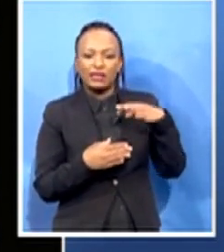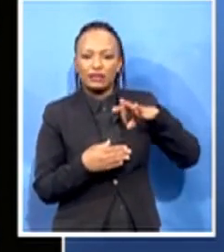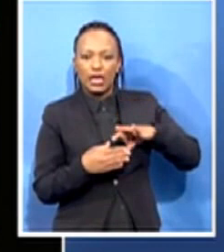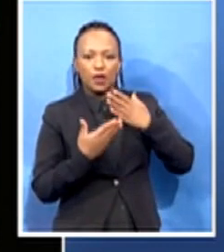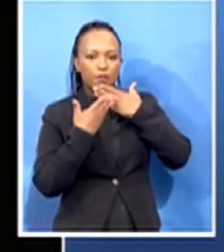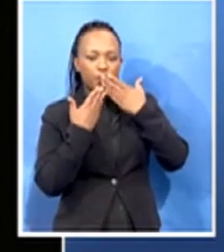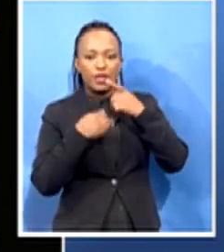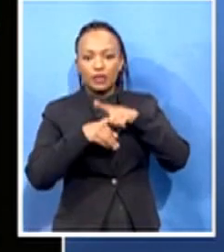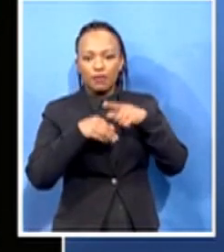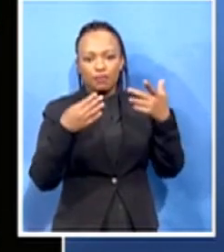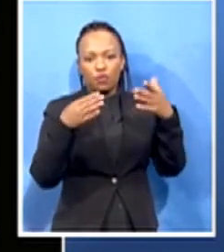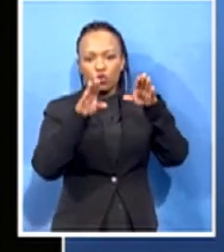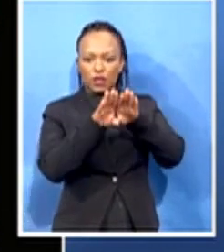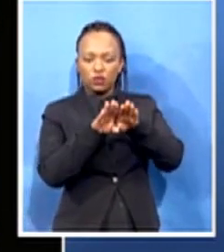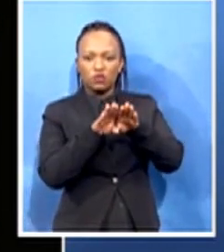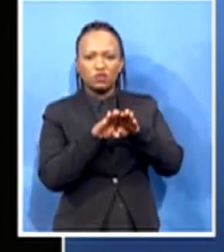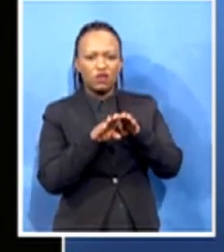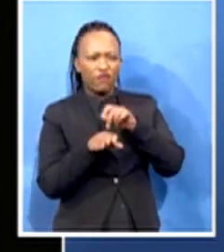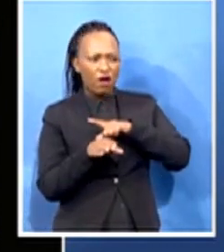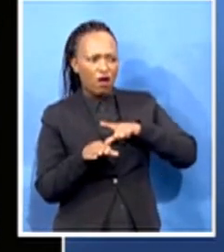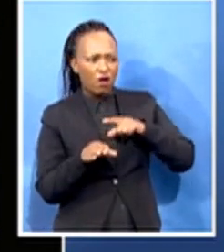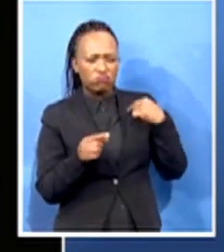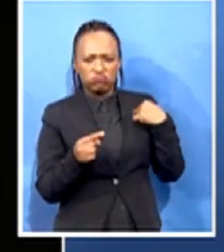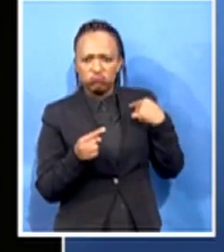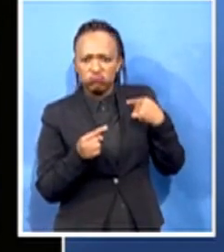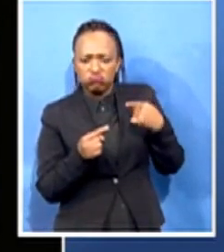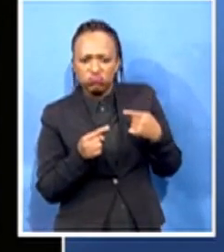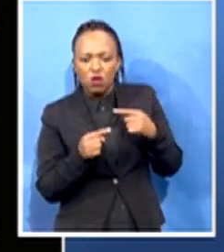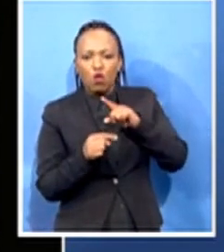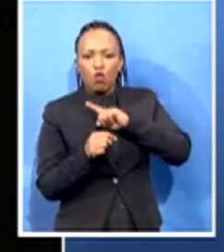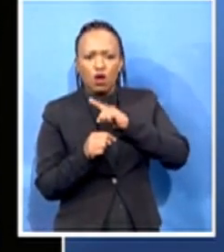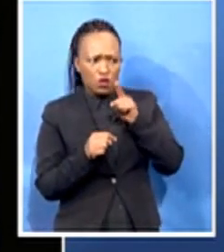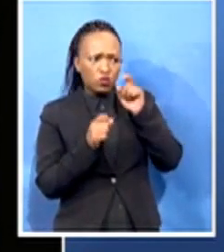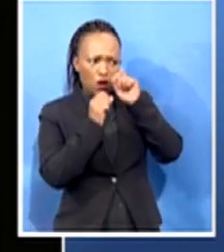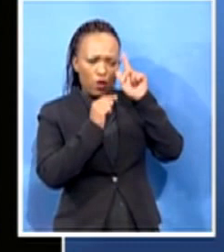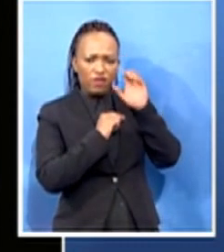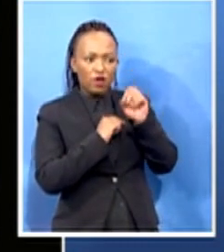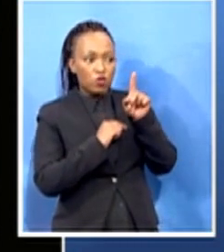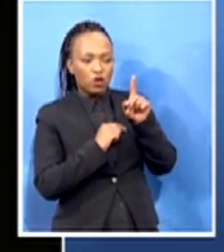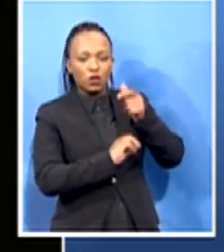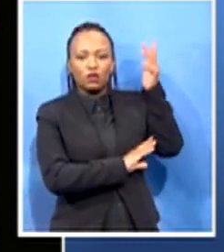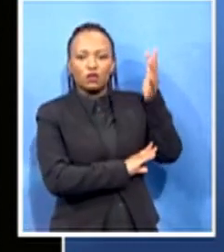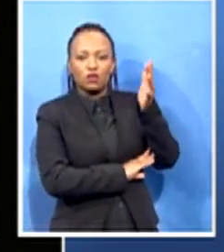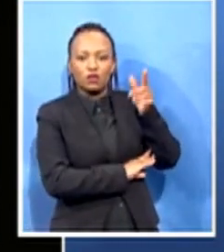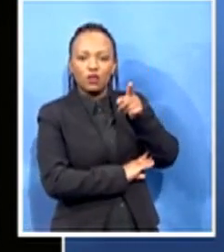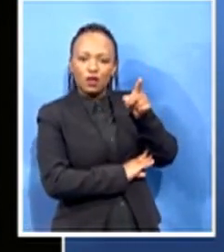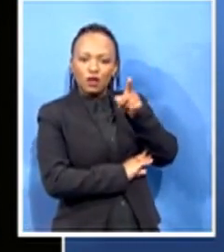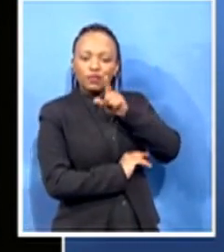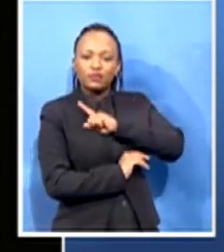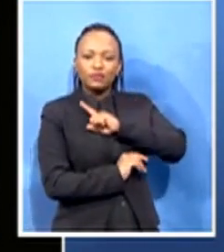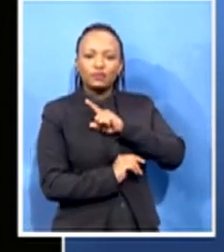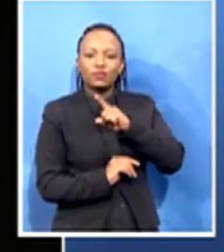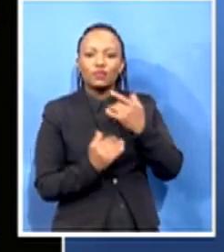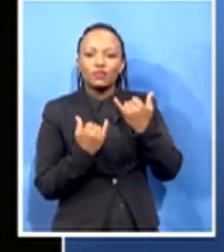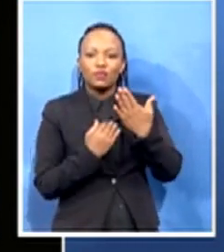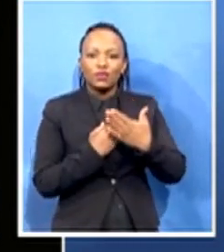for the mere fact that you are aware as a presenter that TERS were paid and stopped. As we